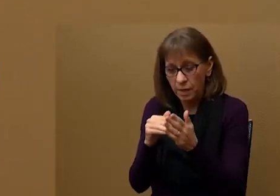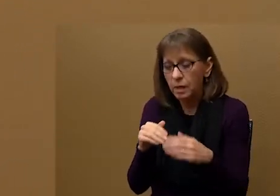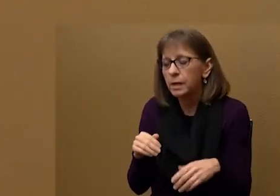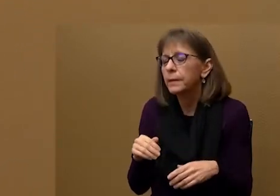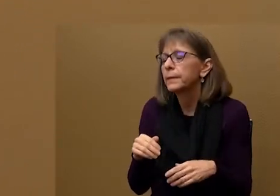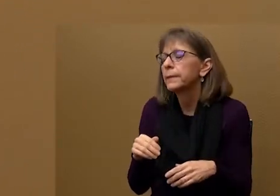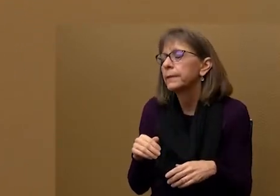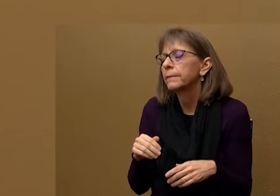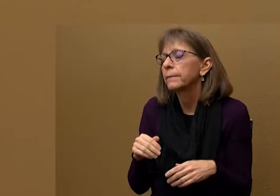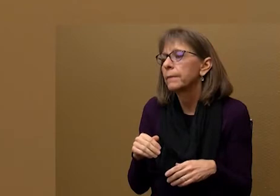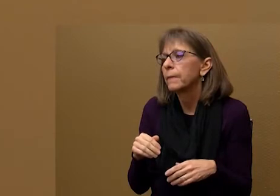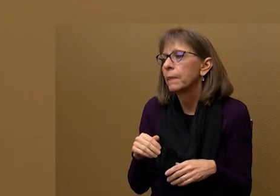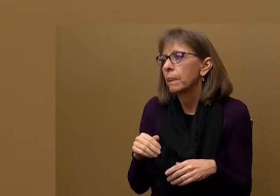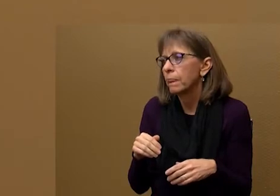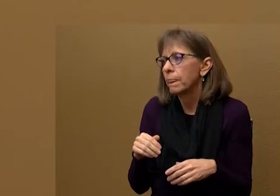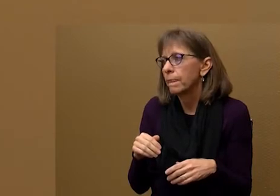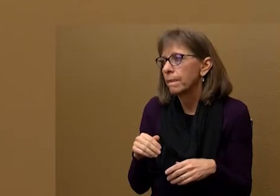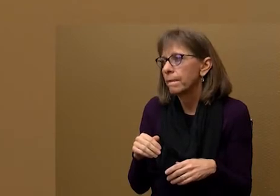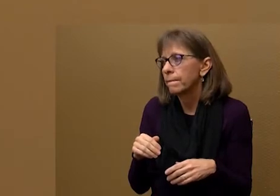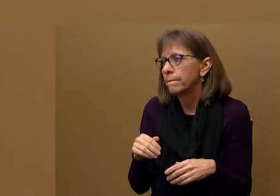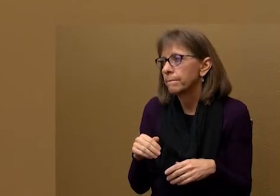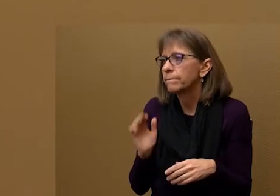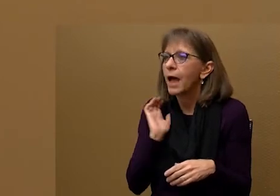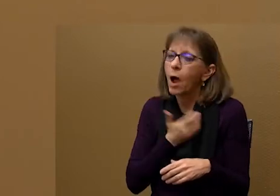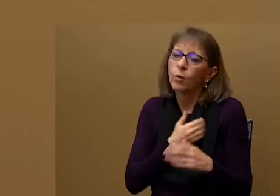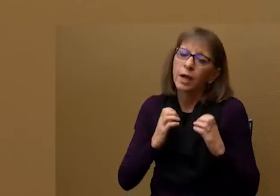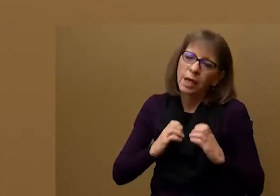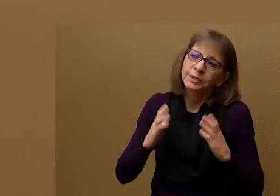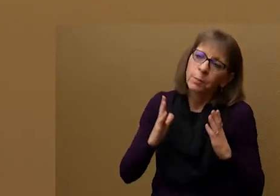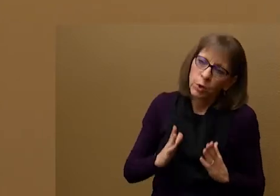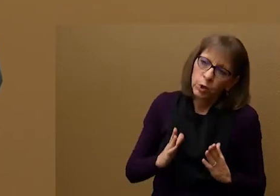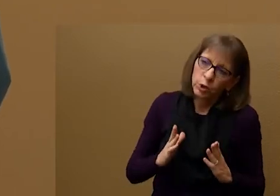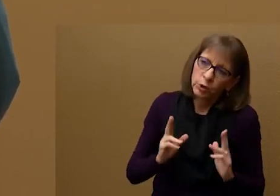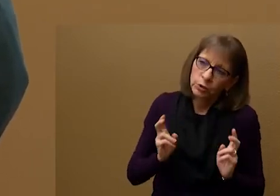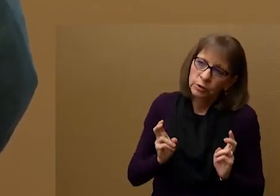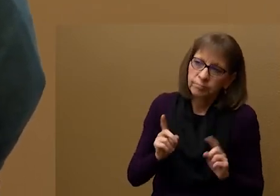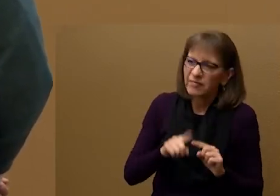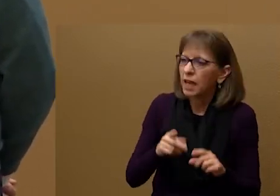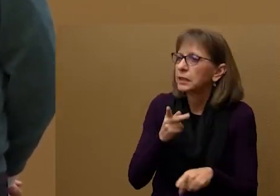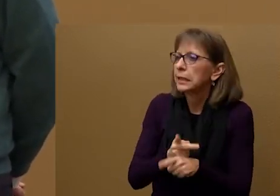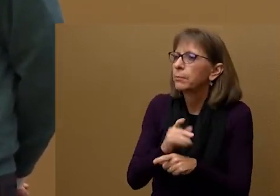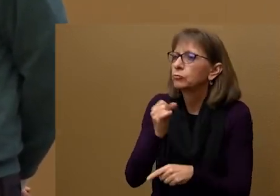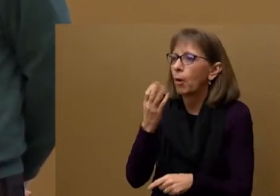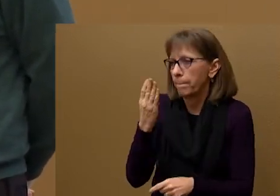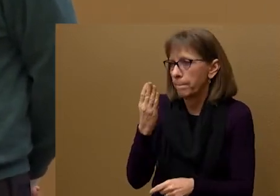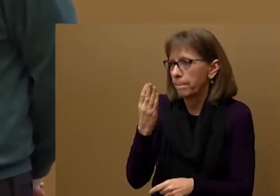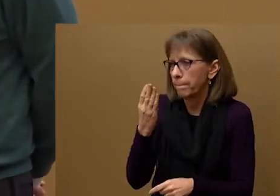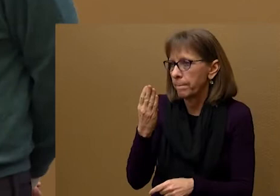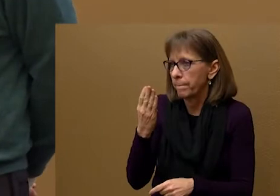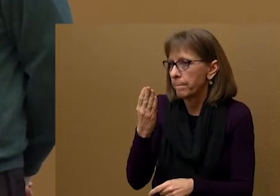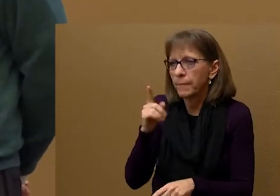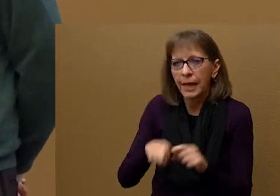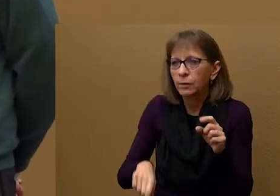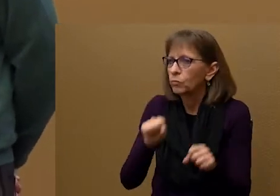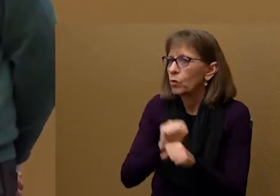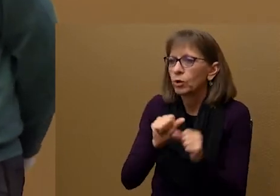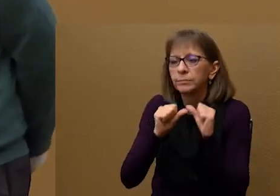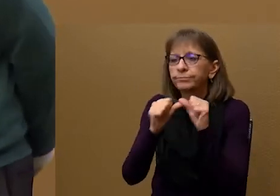that we see often is our customers are unable to keep their